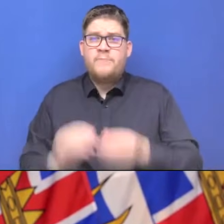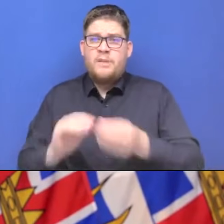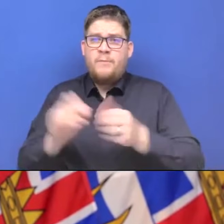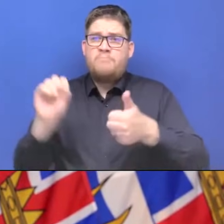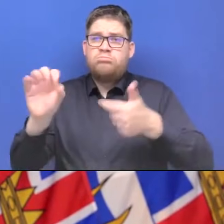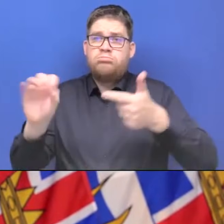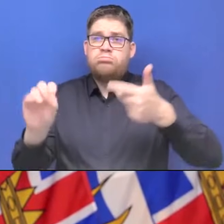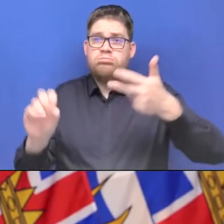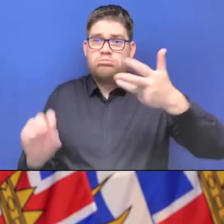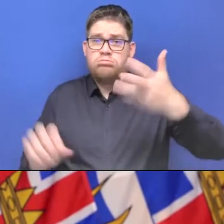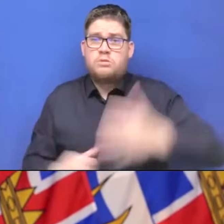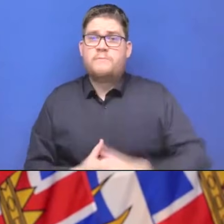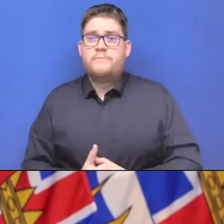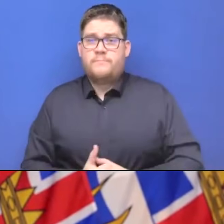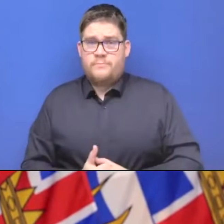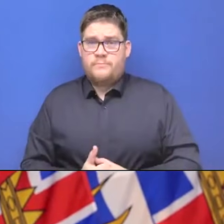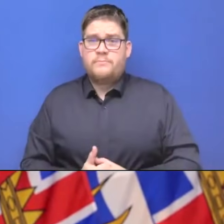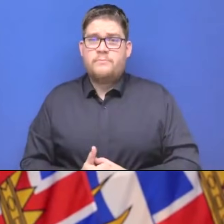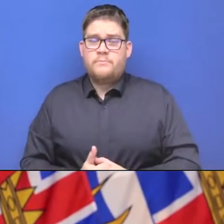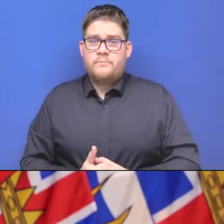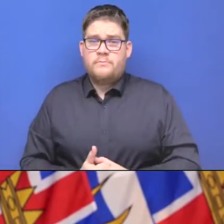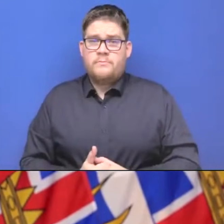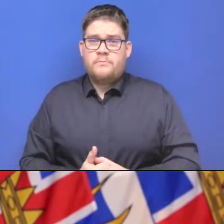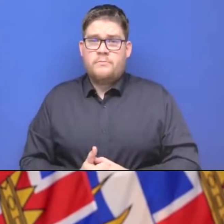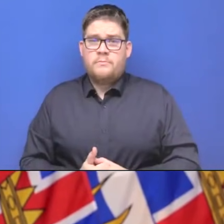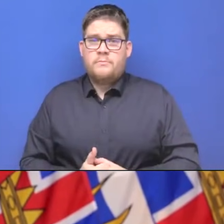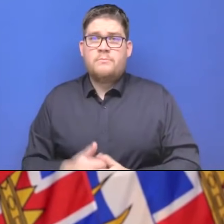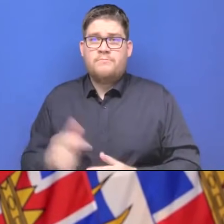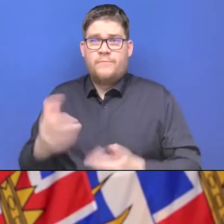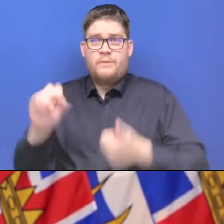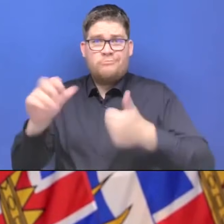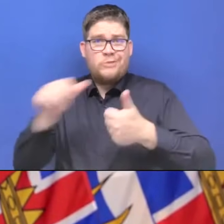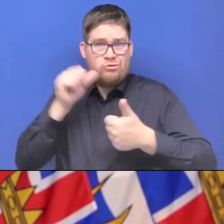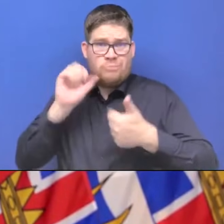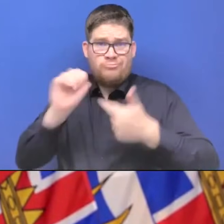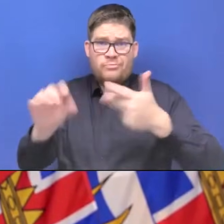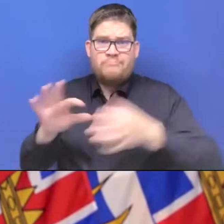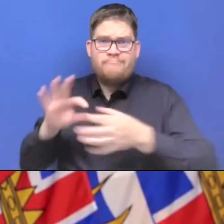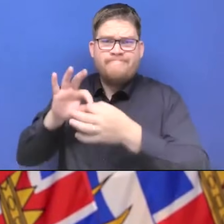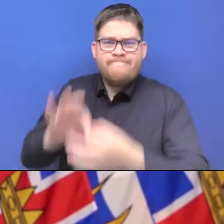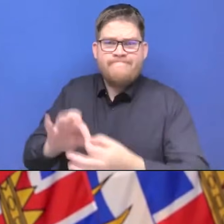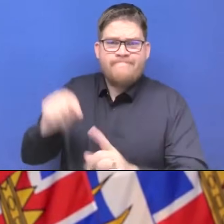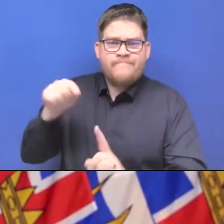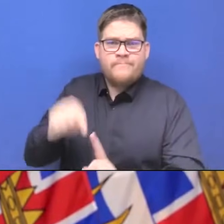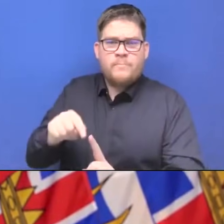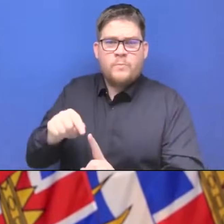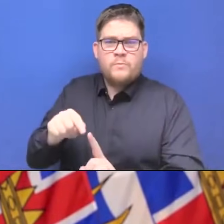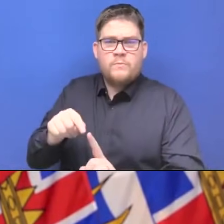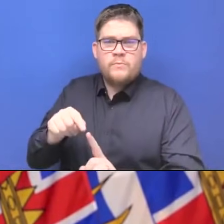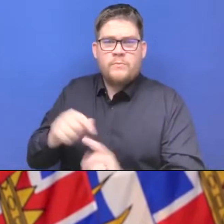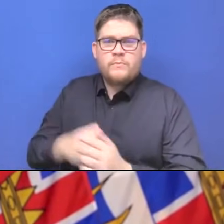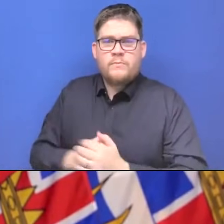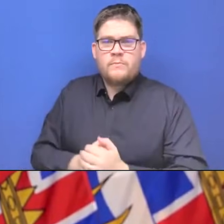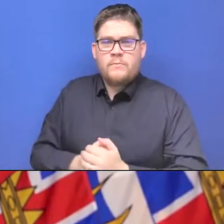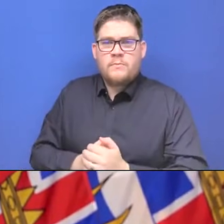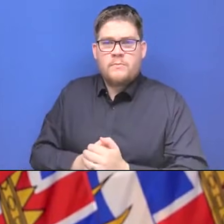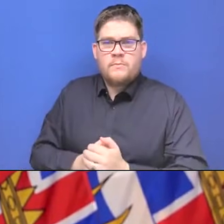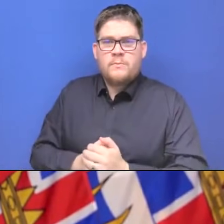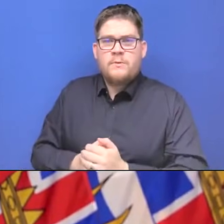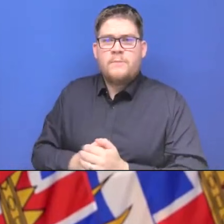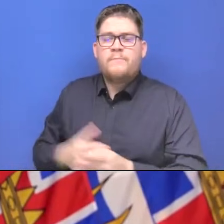to all of you with respect to, that included a category called unmatched employees, but I want to give you the updated because those have been